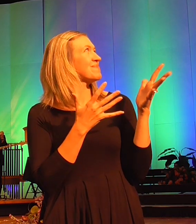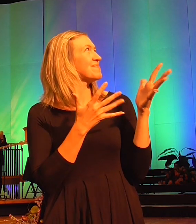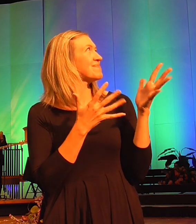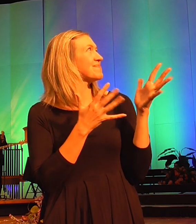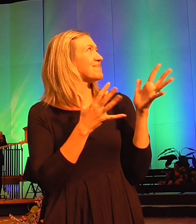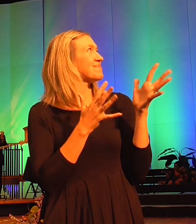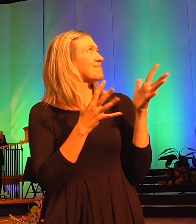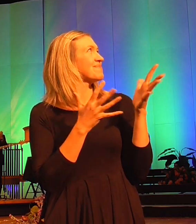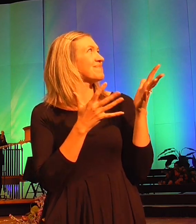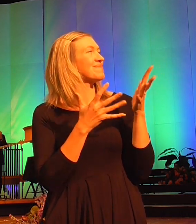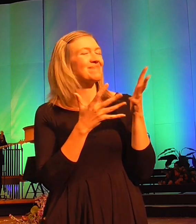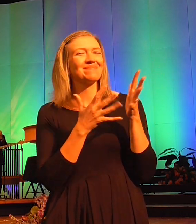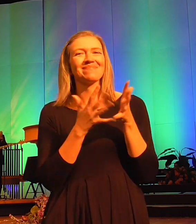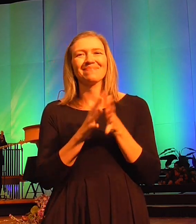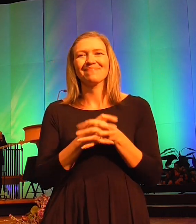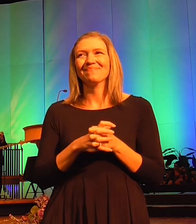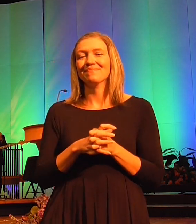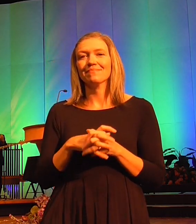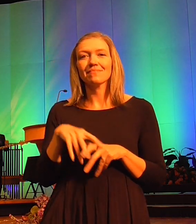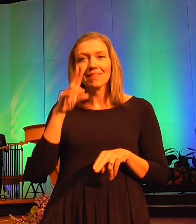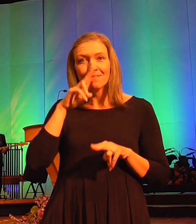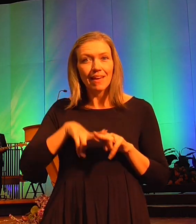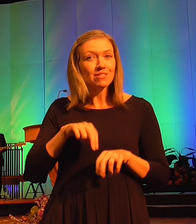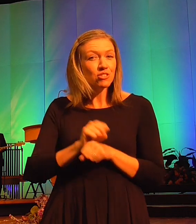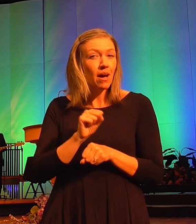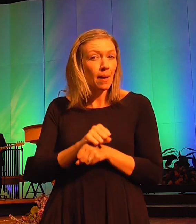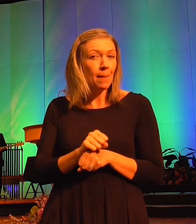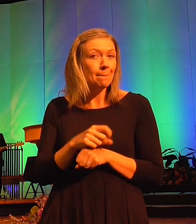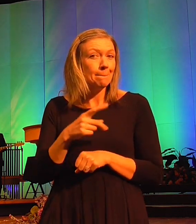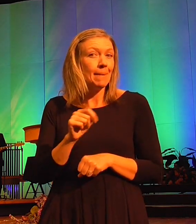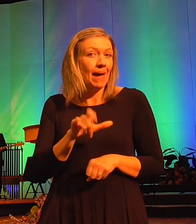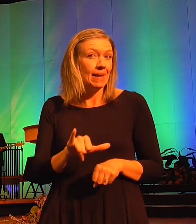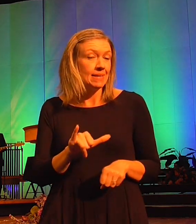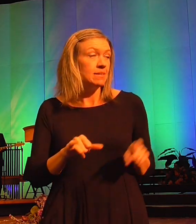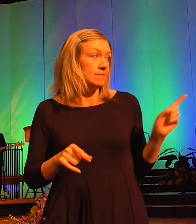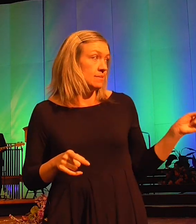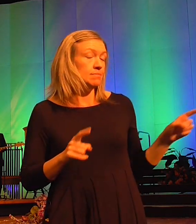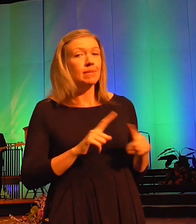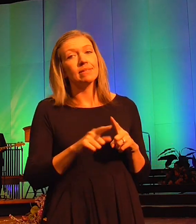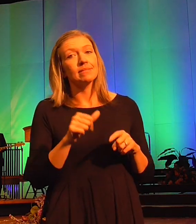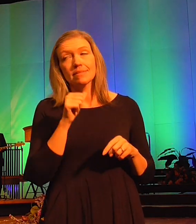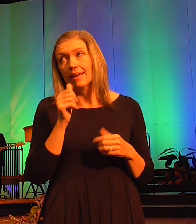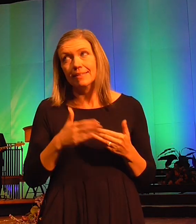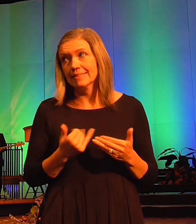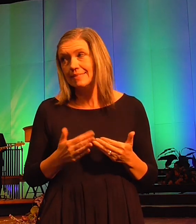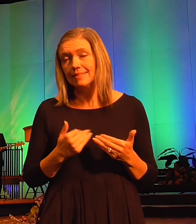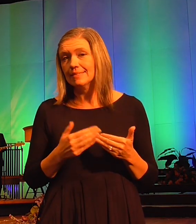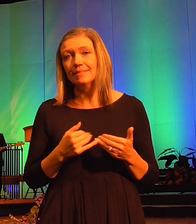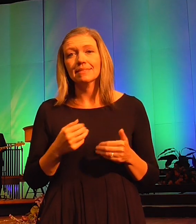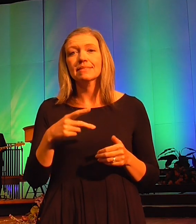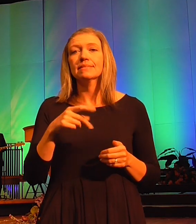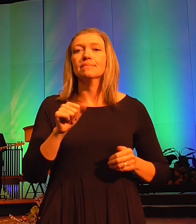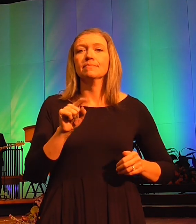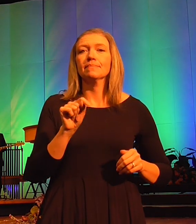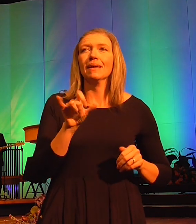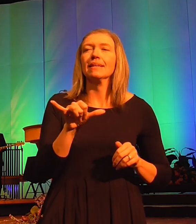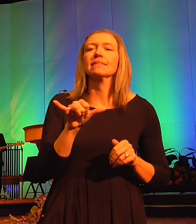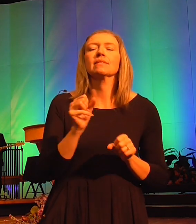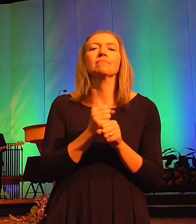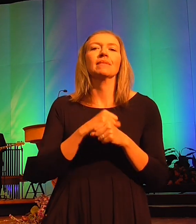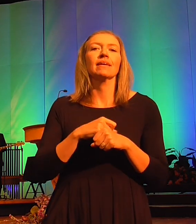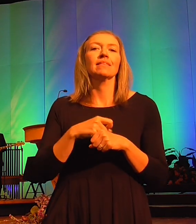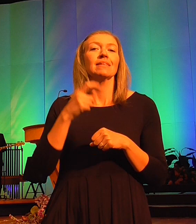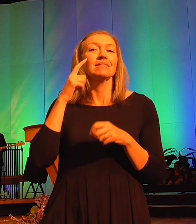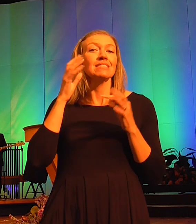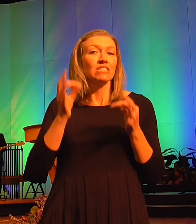And it's a fun job, Patty, isn't it? But it's not an easy one. And Patty has made the conscious decision